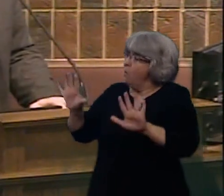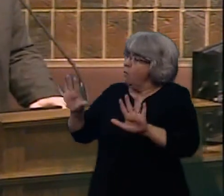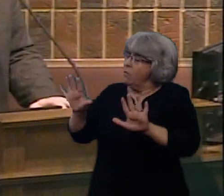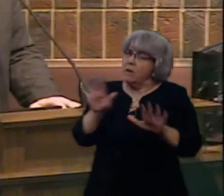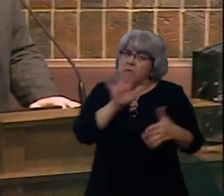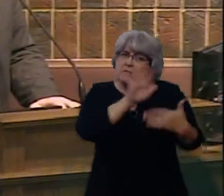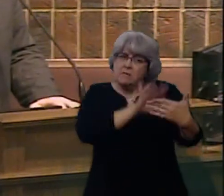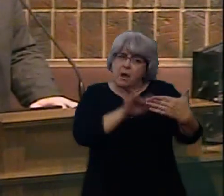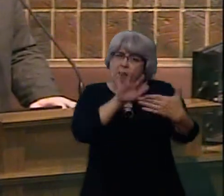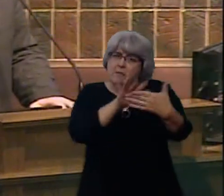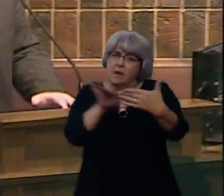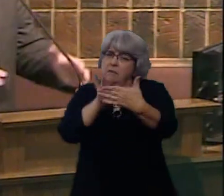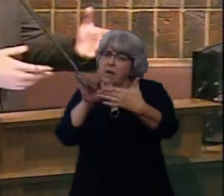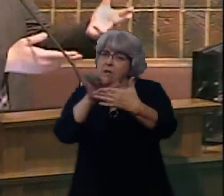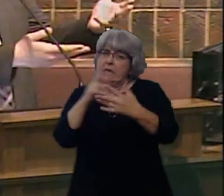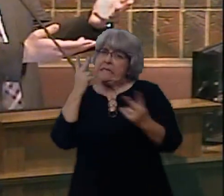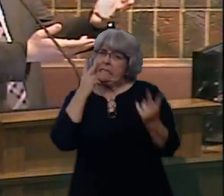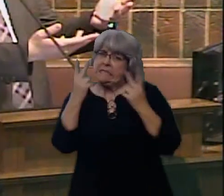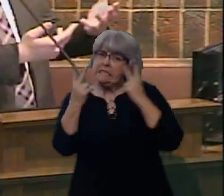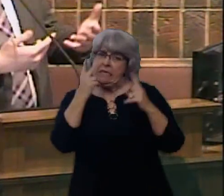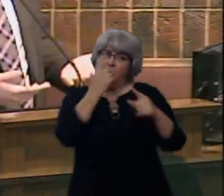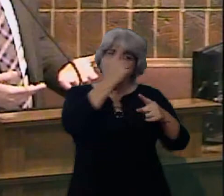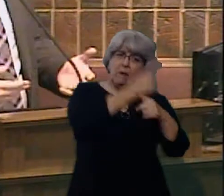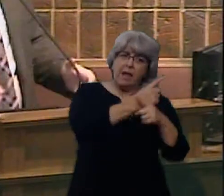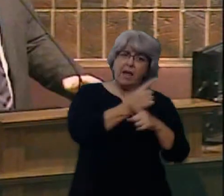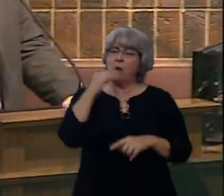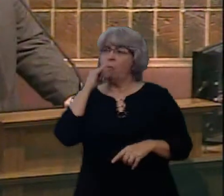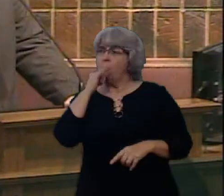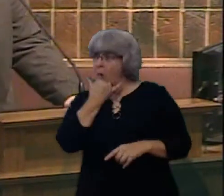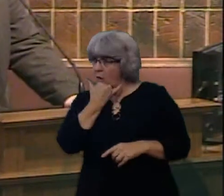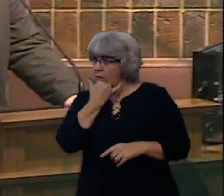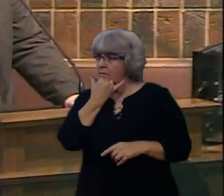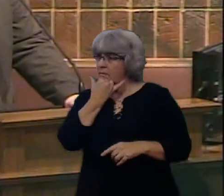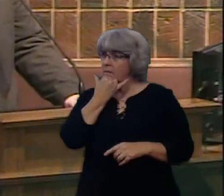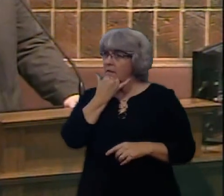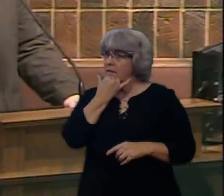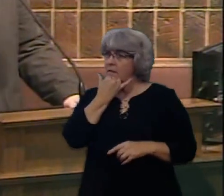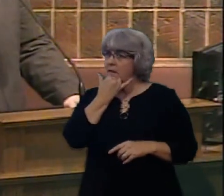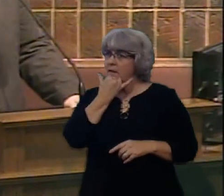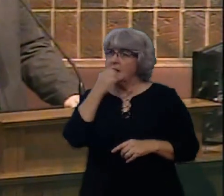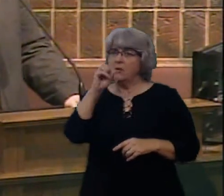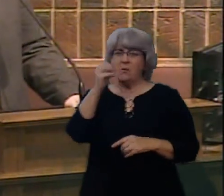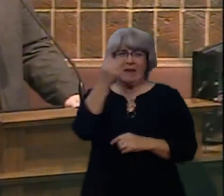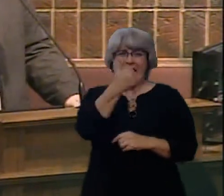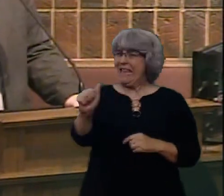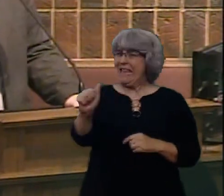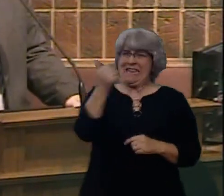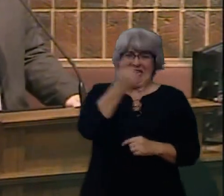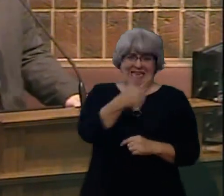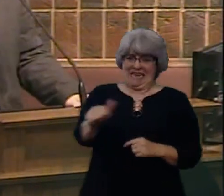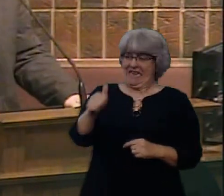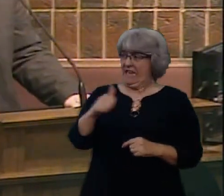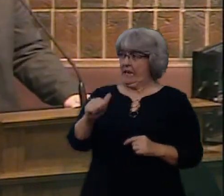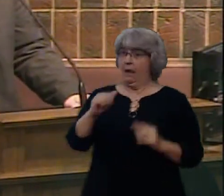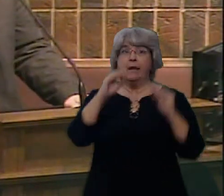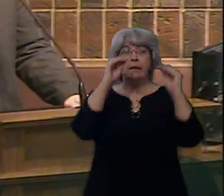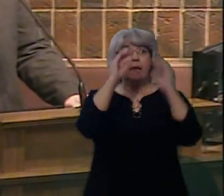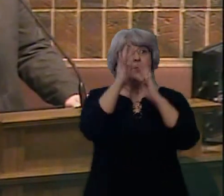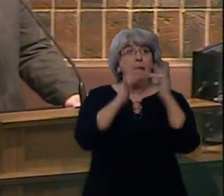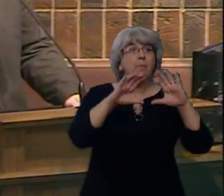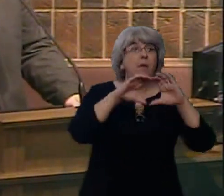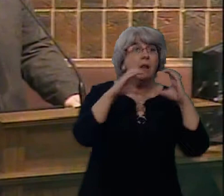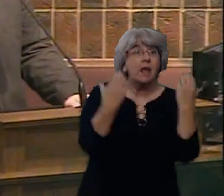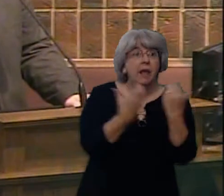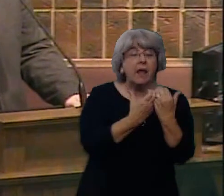wrong. We take what we are given and we look at it and we compare it. And that goes true for anybody who is teaching a Bible class, anybody who